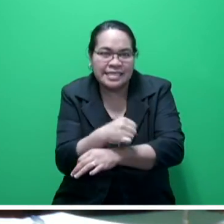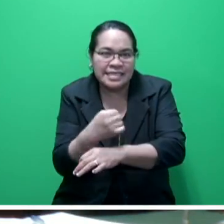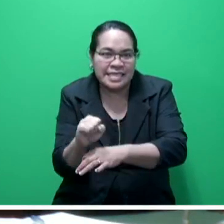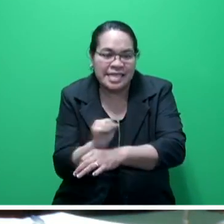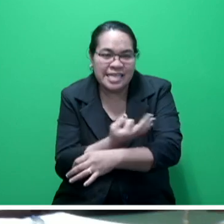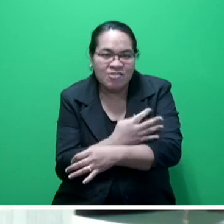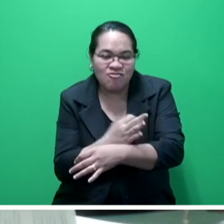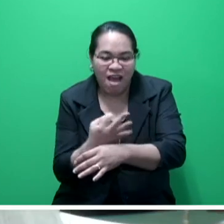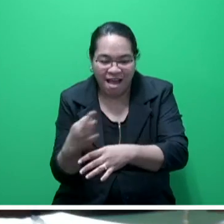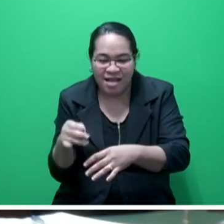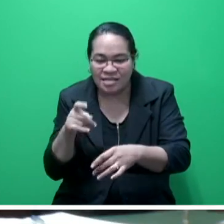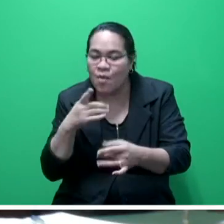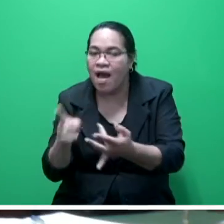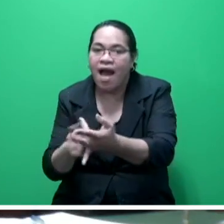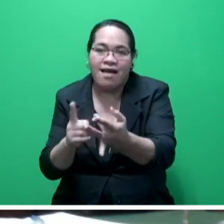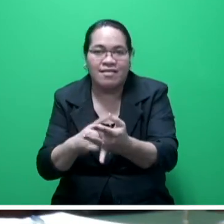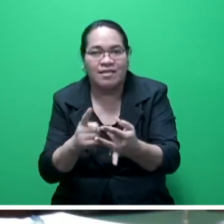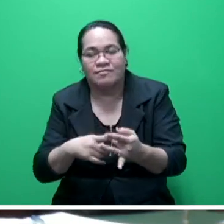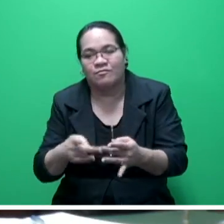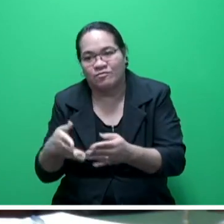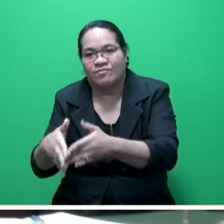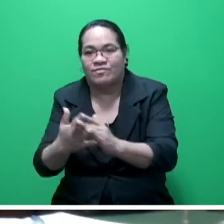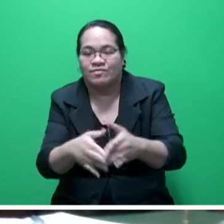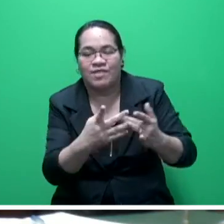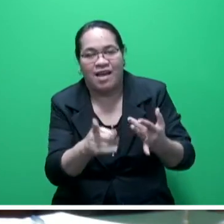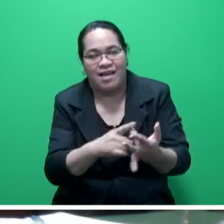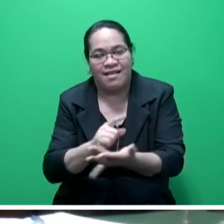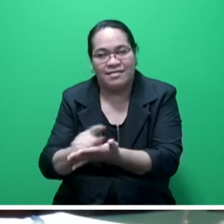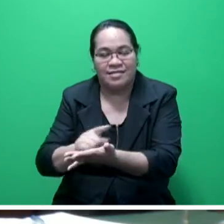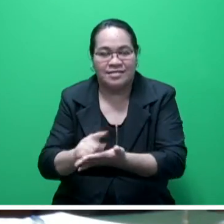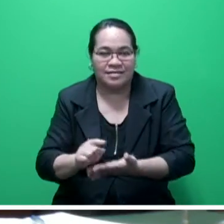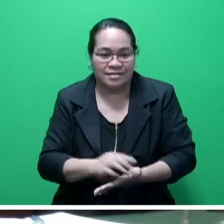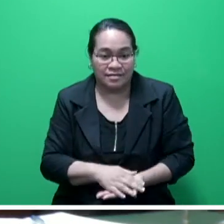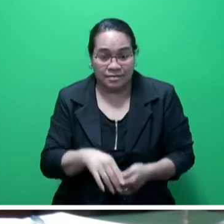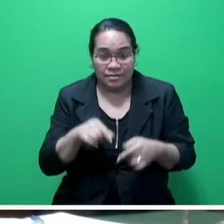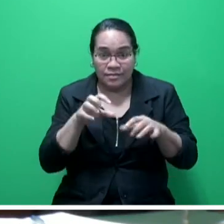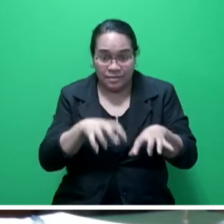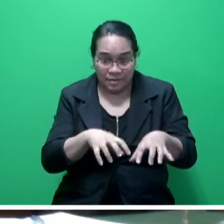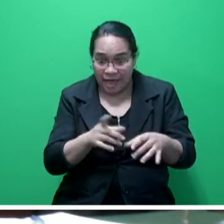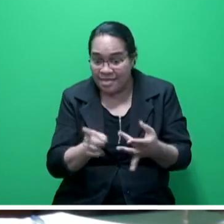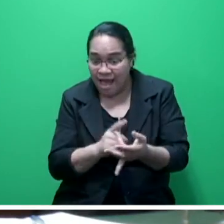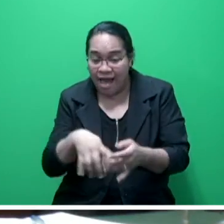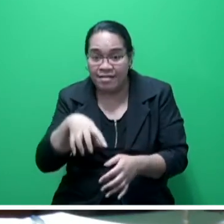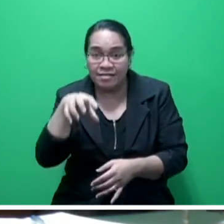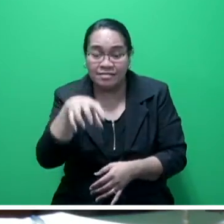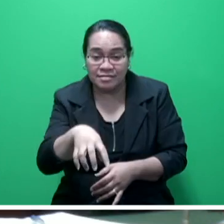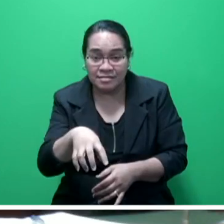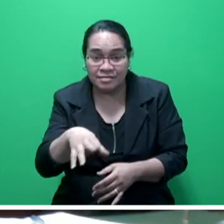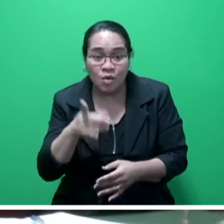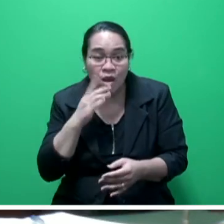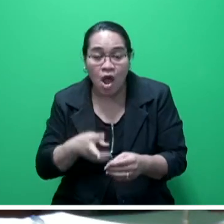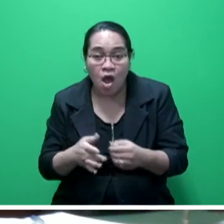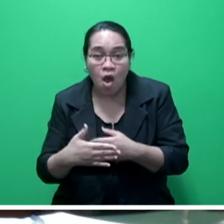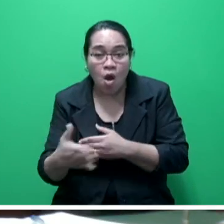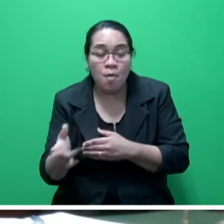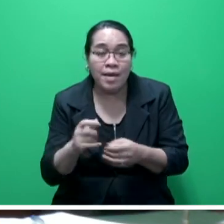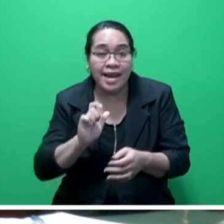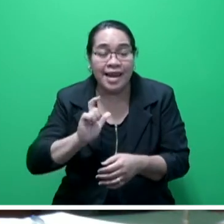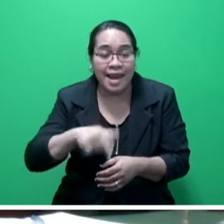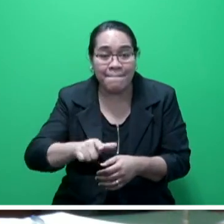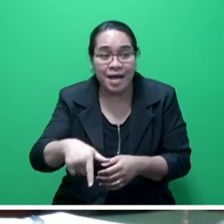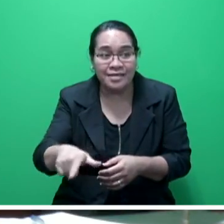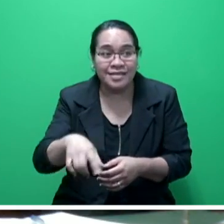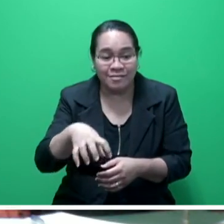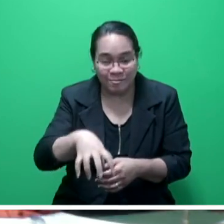parts of Fiji. Mr. Speaker said that the other nursery, Honorable Prime Minister also did the opening of the Lambasa one, is